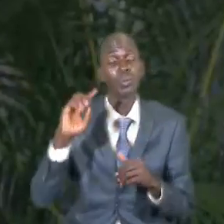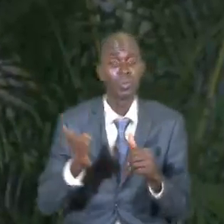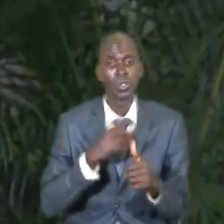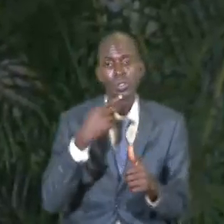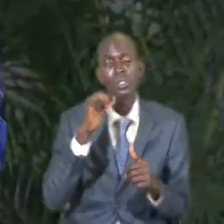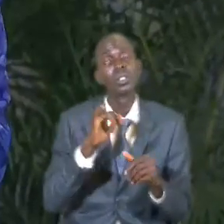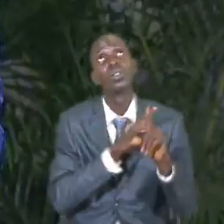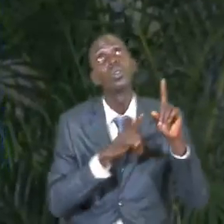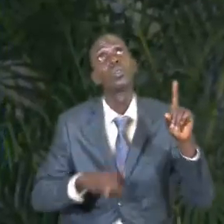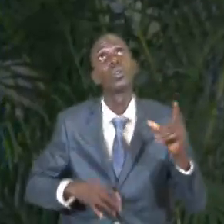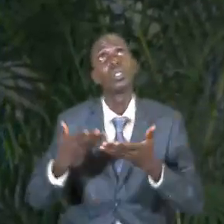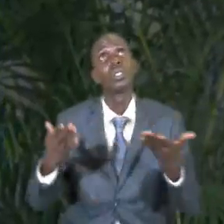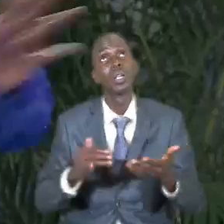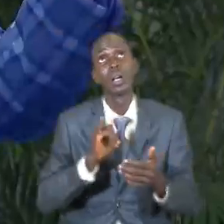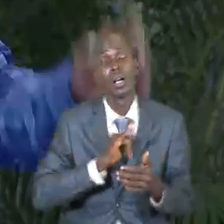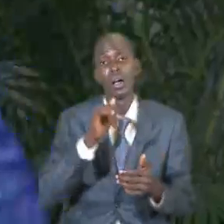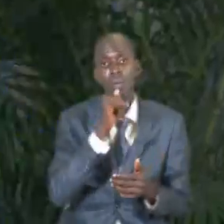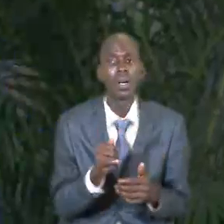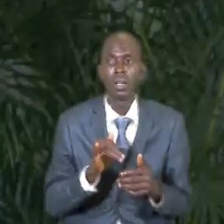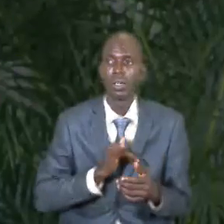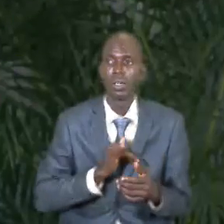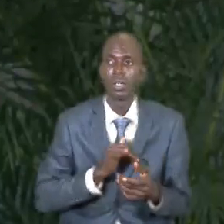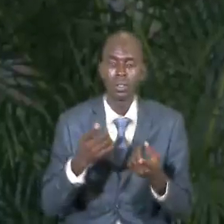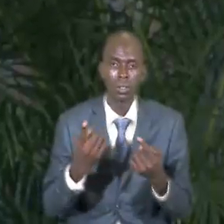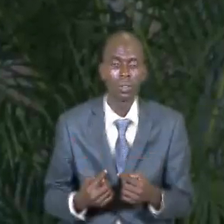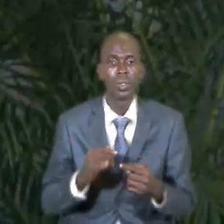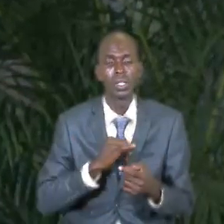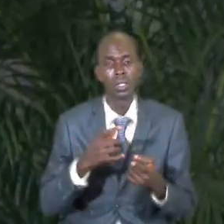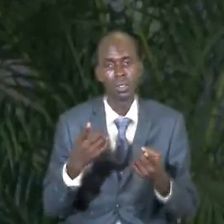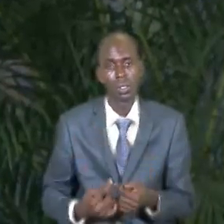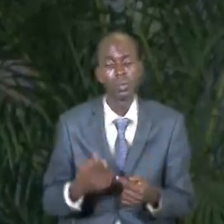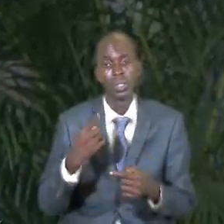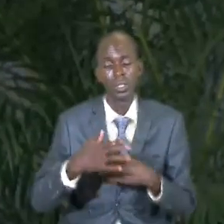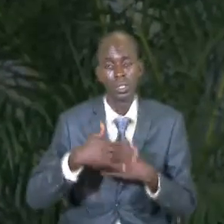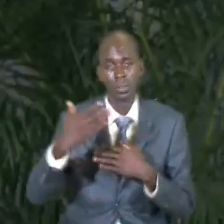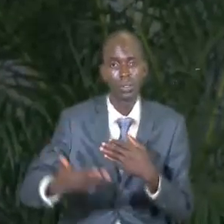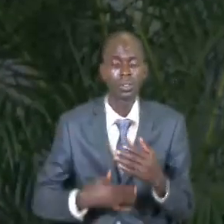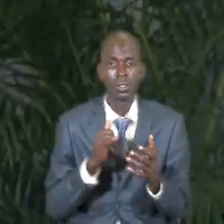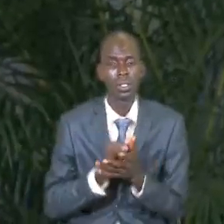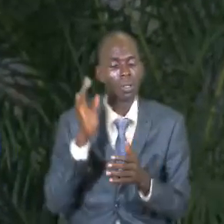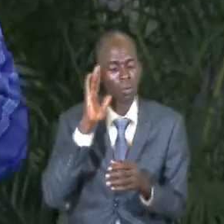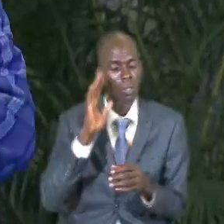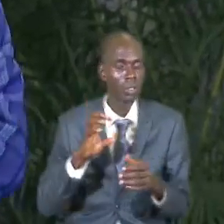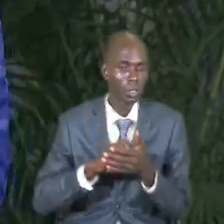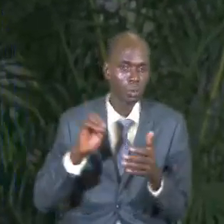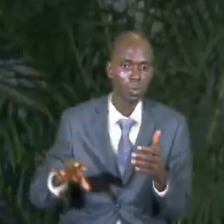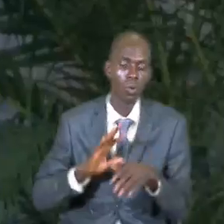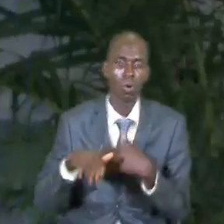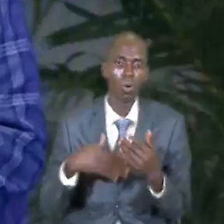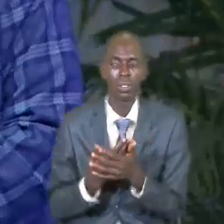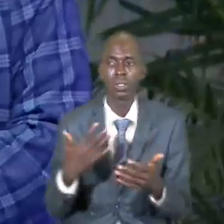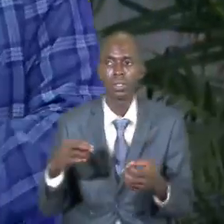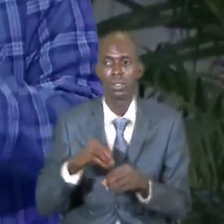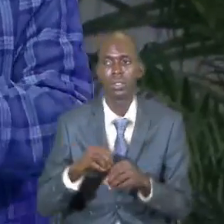The invitation that will blot out all your iniquity and all your crimes completely. Heads bowed and eyes